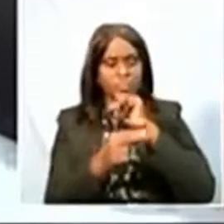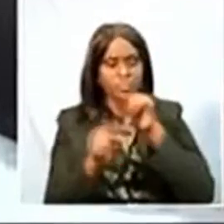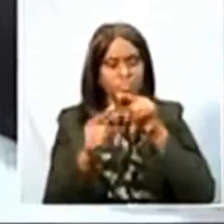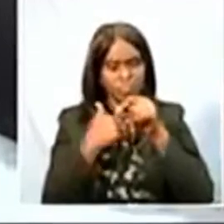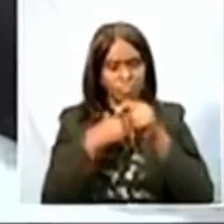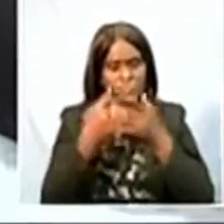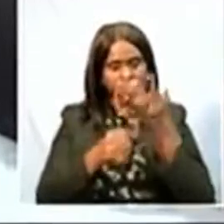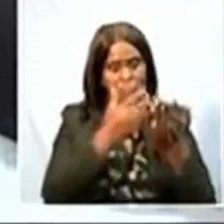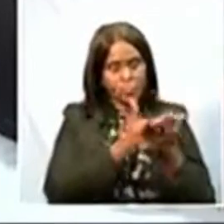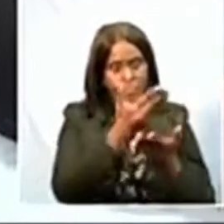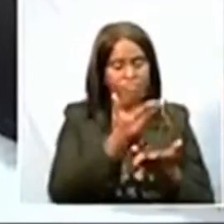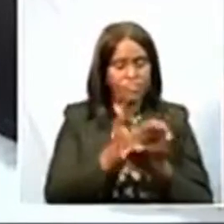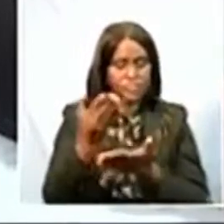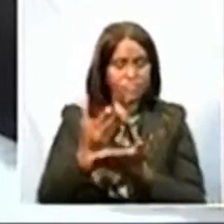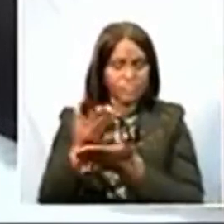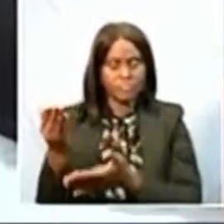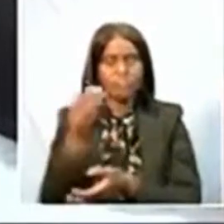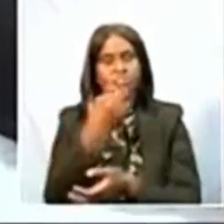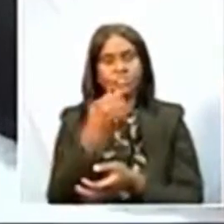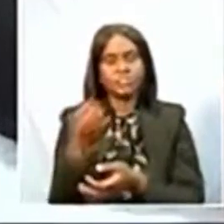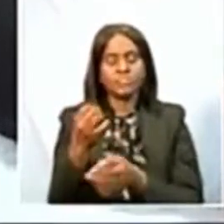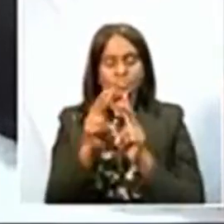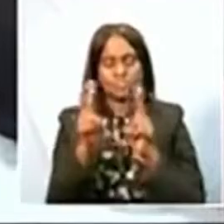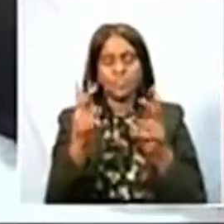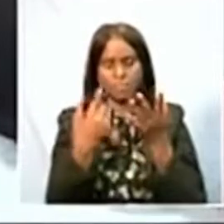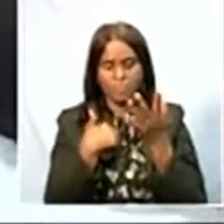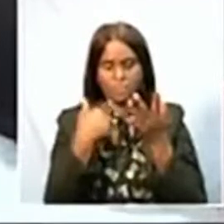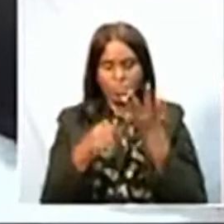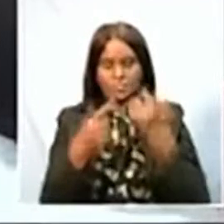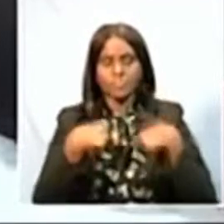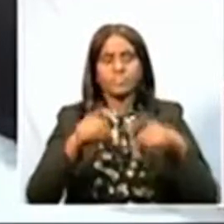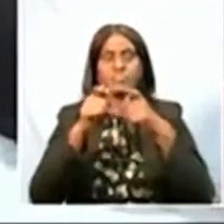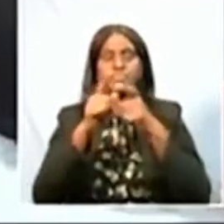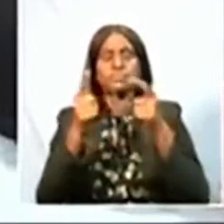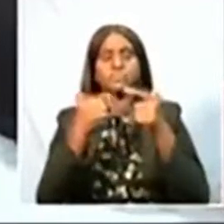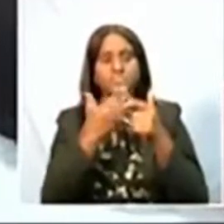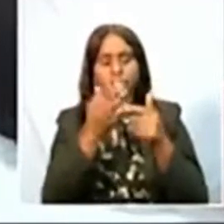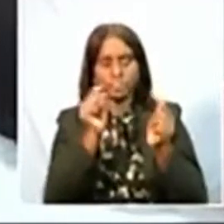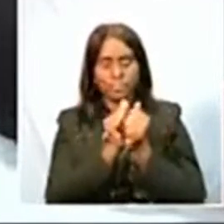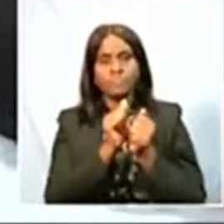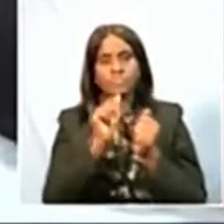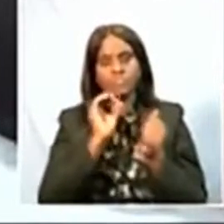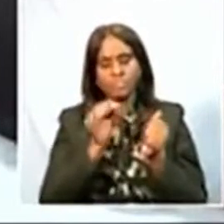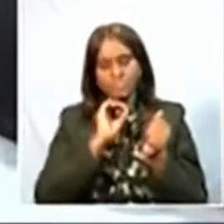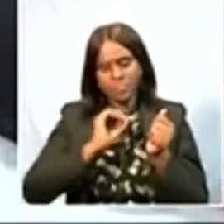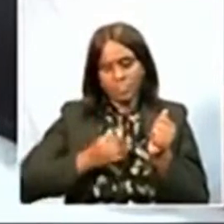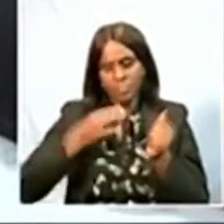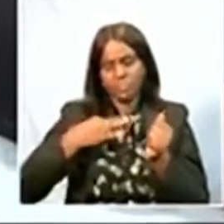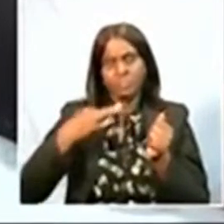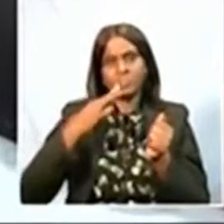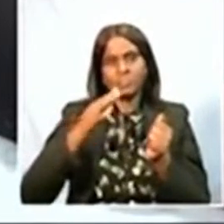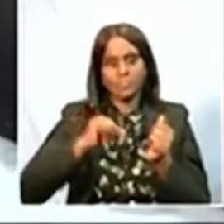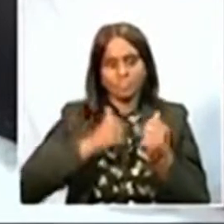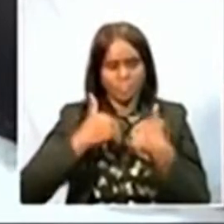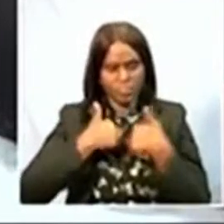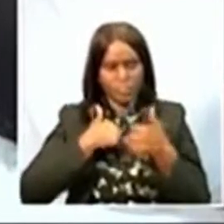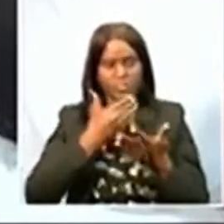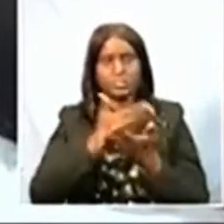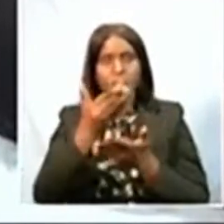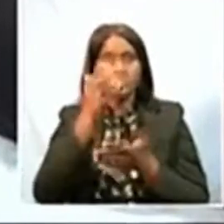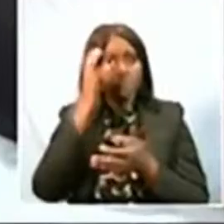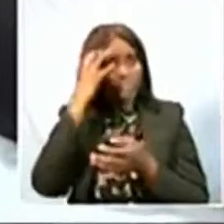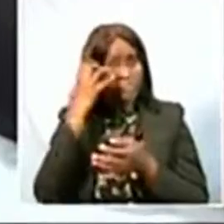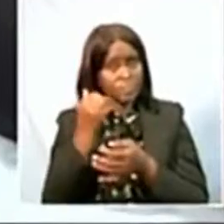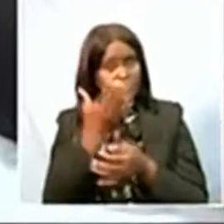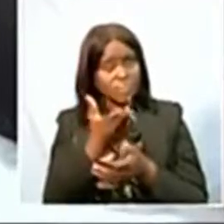have procured the equipment. So we had that challenge with our own applicants. Do we have a procurement officer